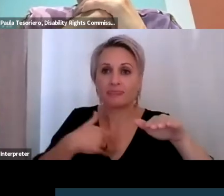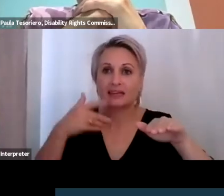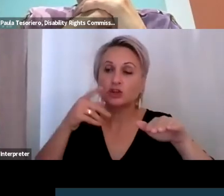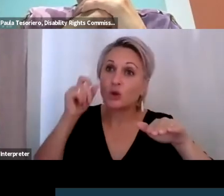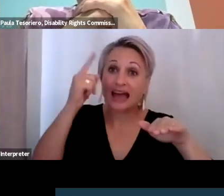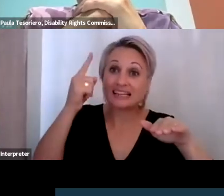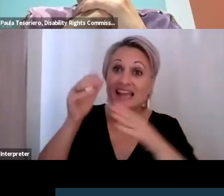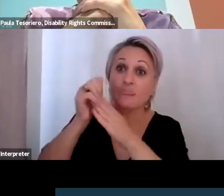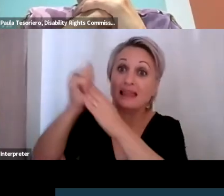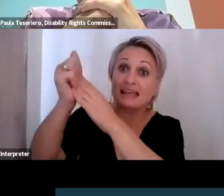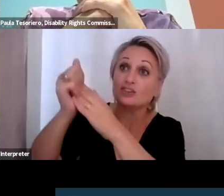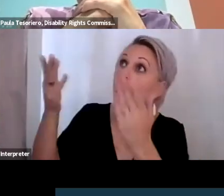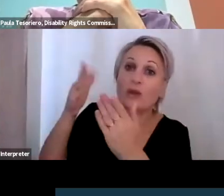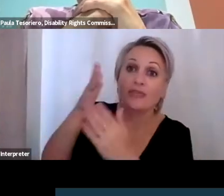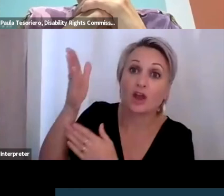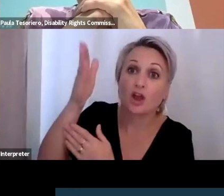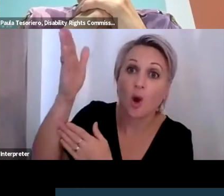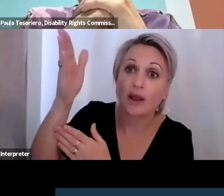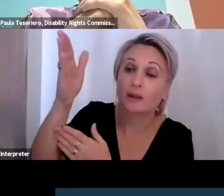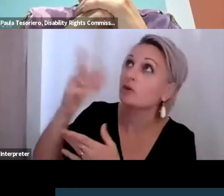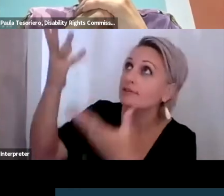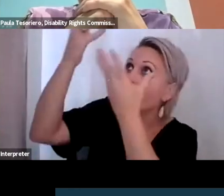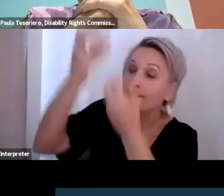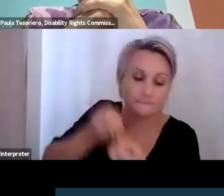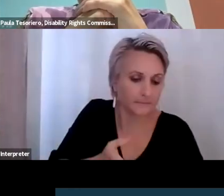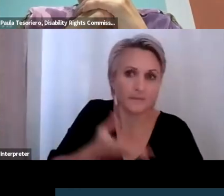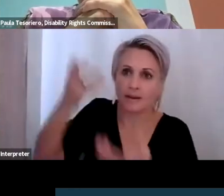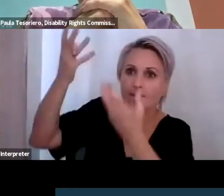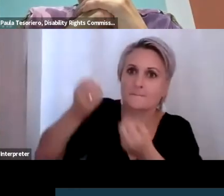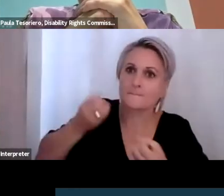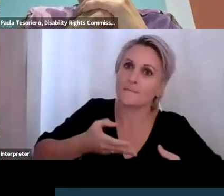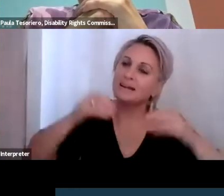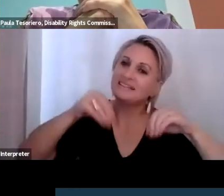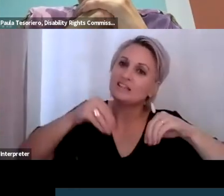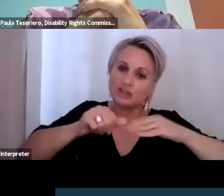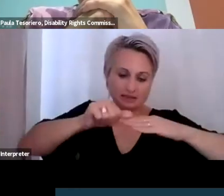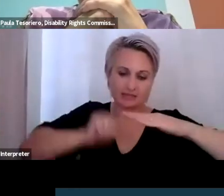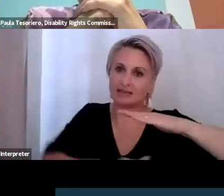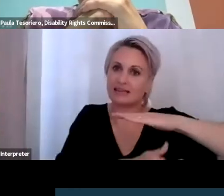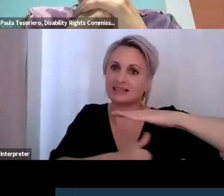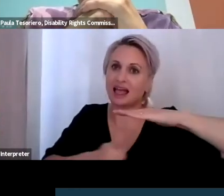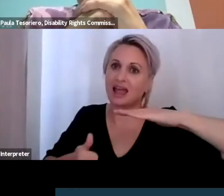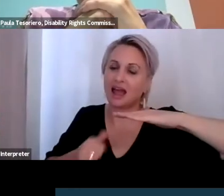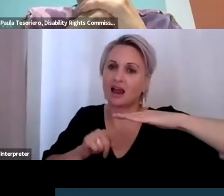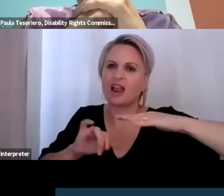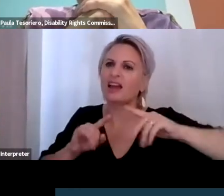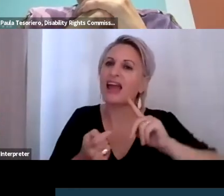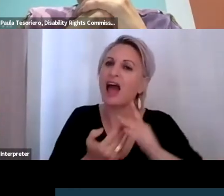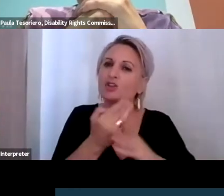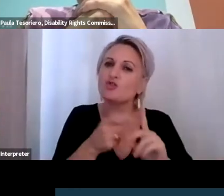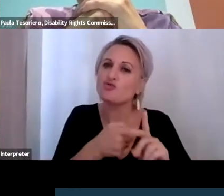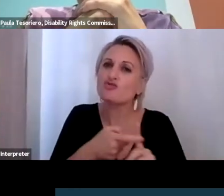they're the ones that are teaching the next layer down, or our new recruits.